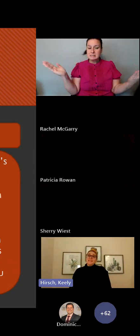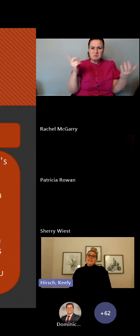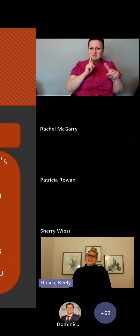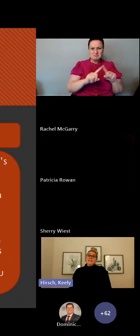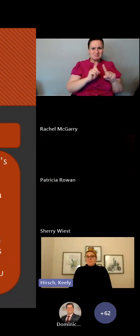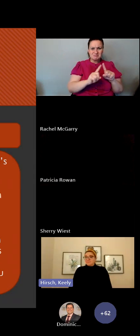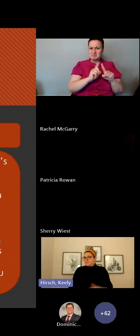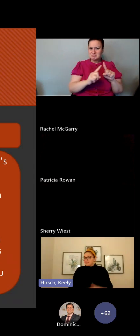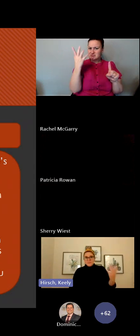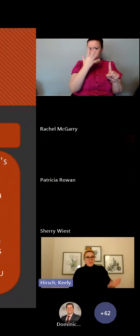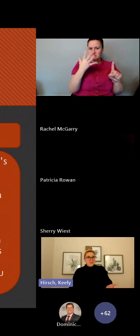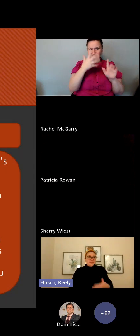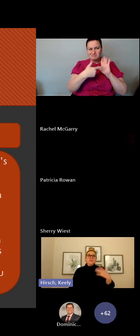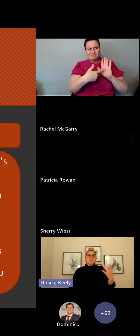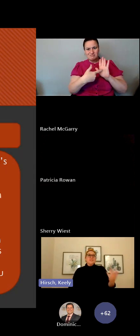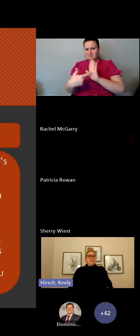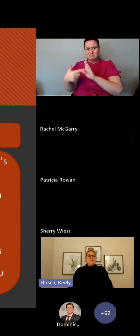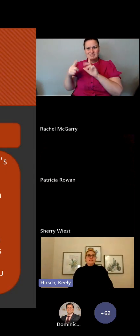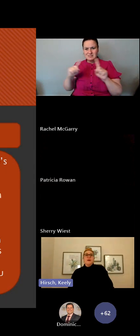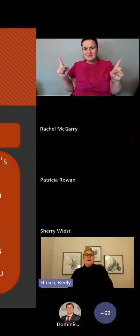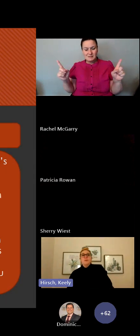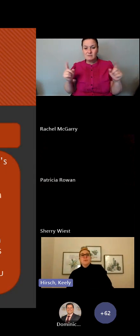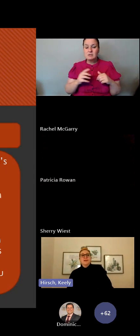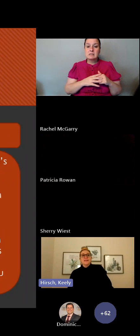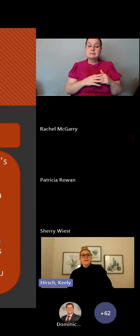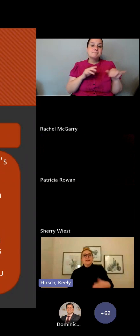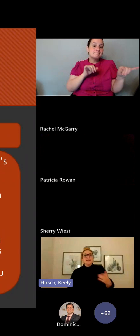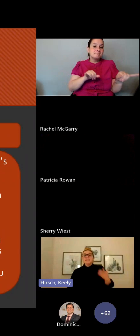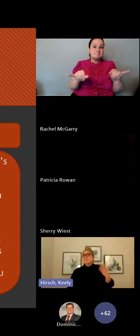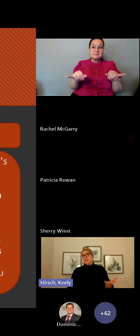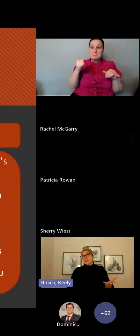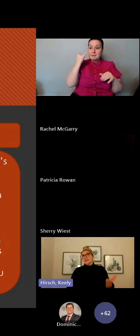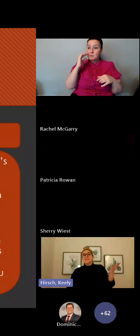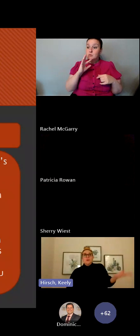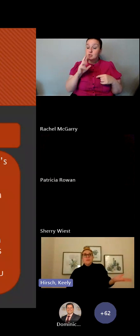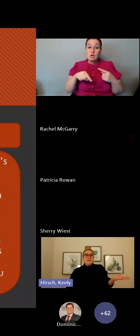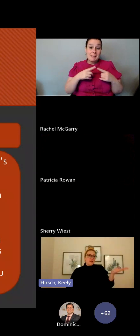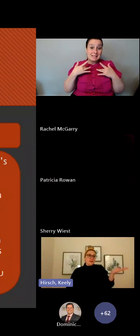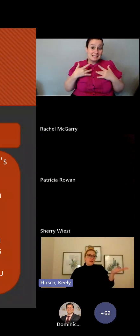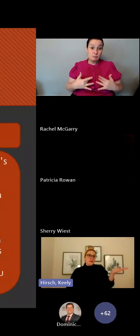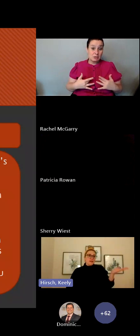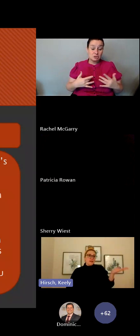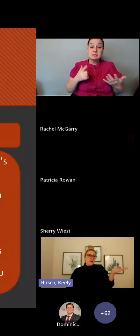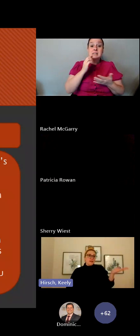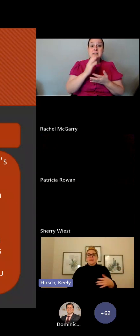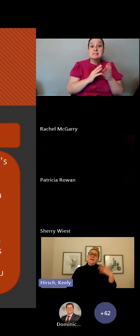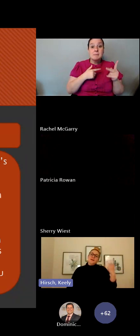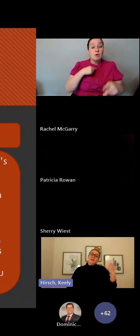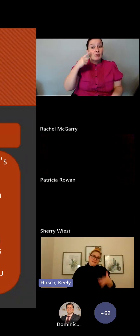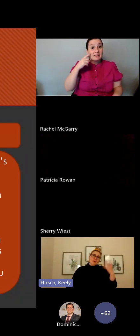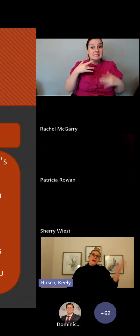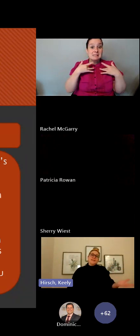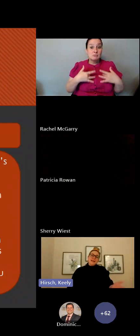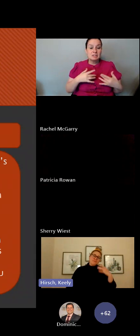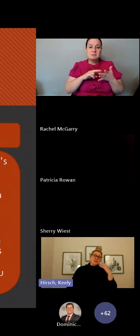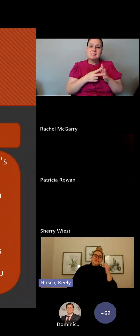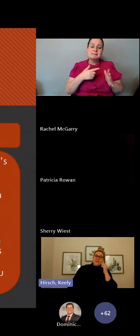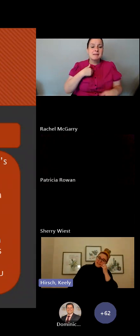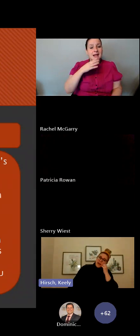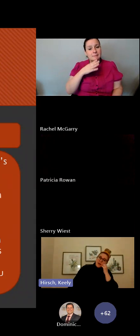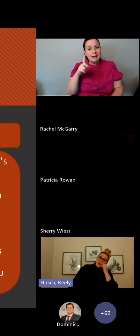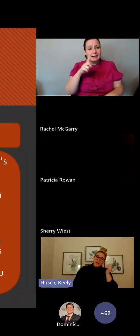presentations. Um, just as if we were going to say depression, someone might think of depression as like, just having a bad day.